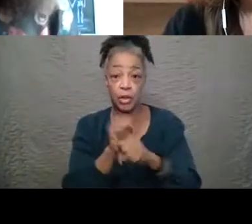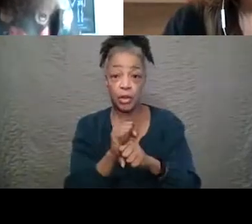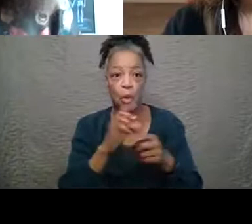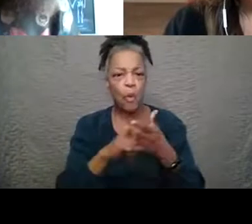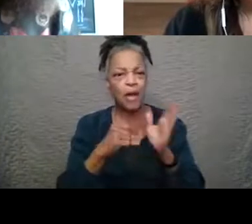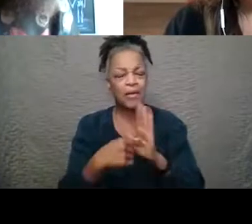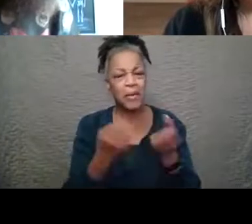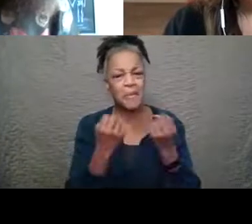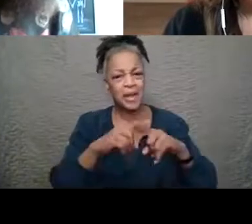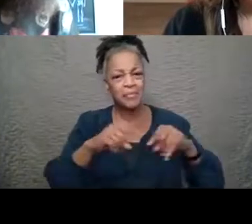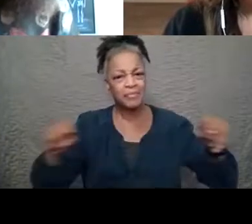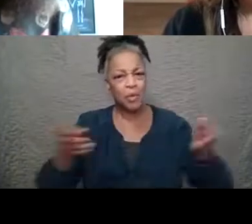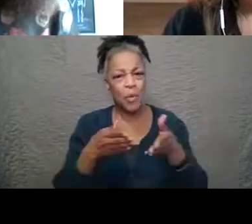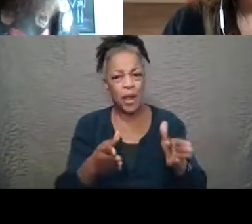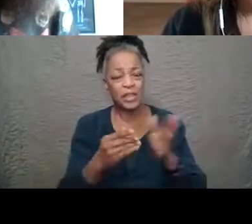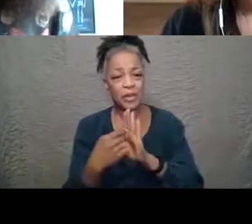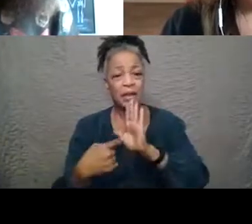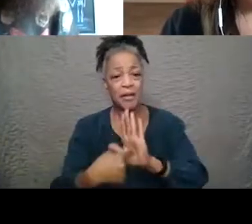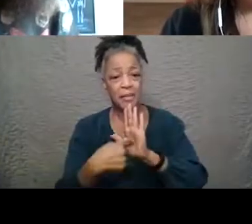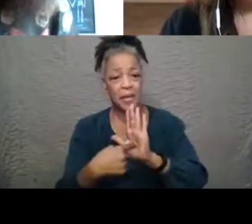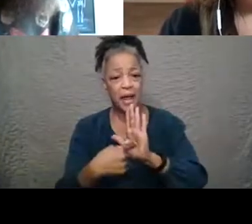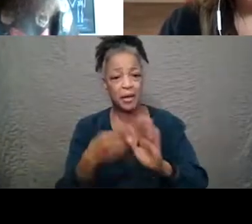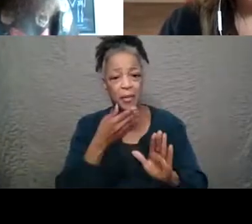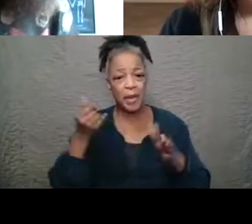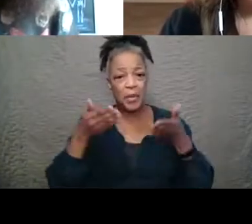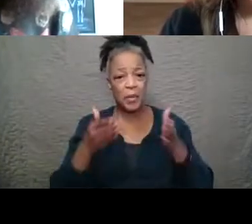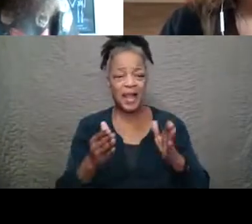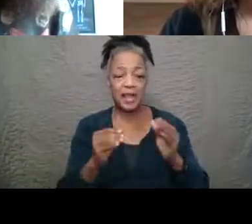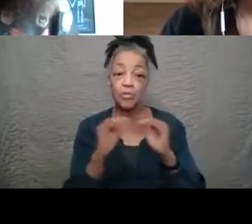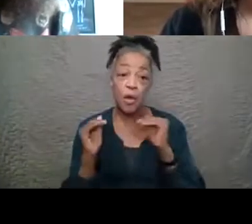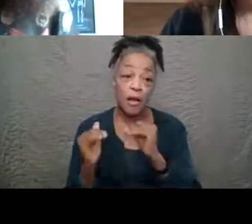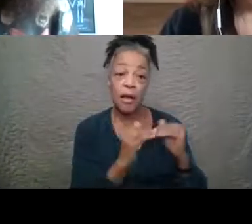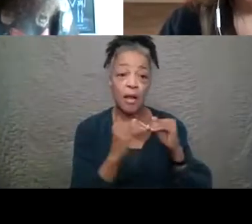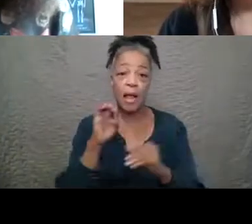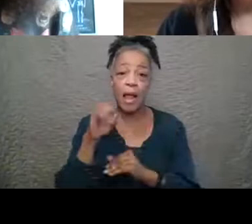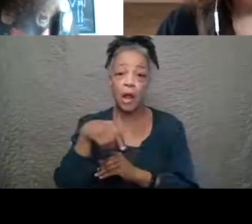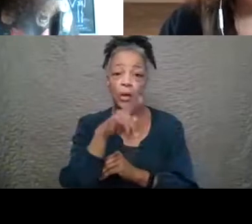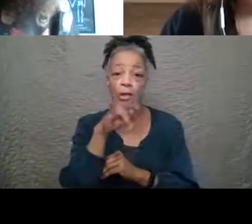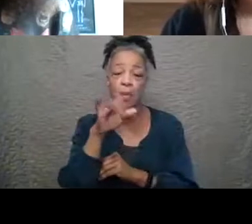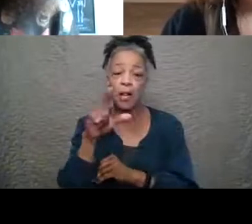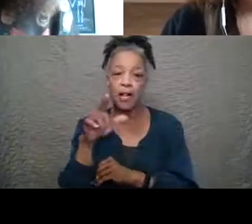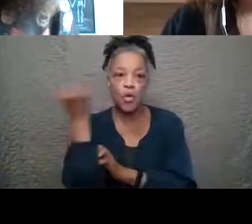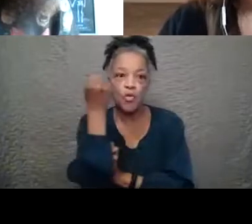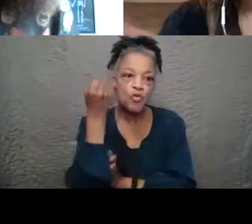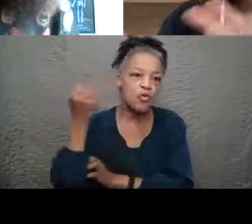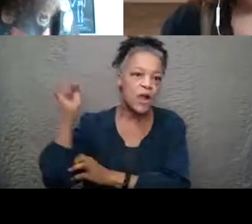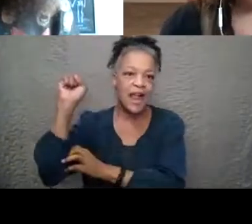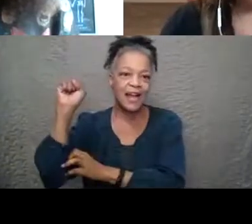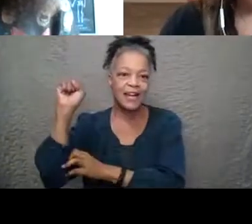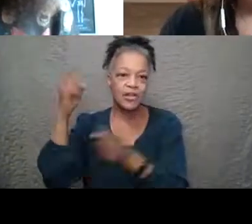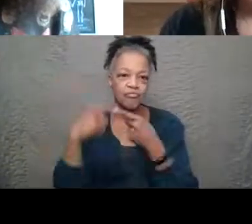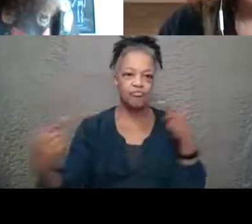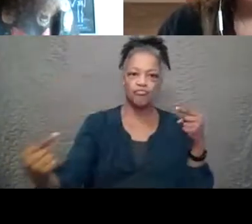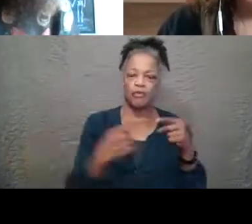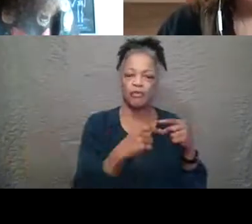model better ways of being, of more equitable, what some people would call like radical dissension from the way things